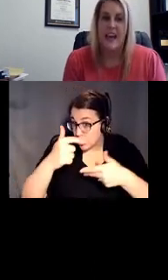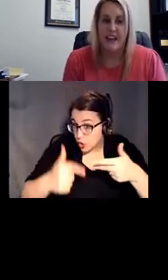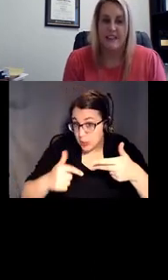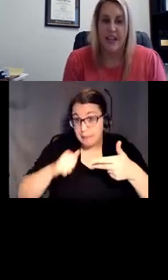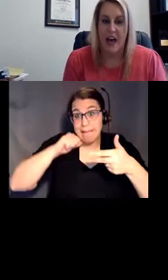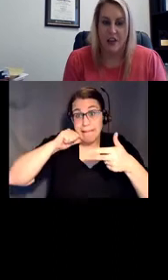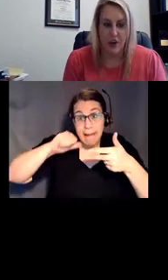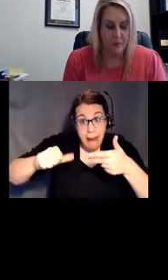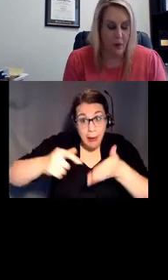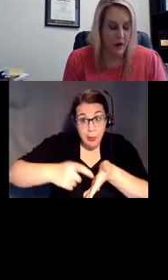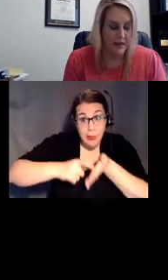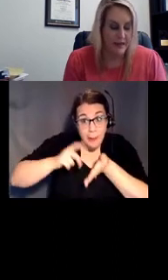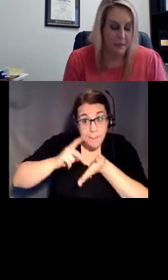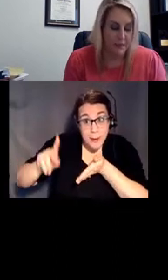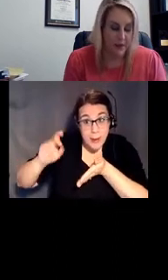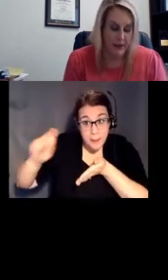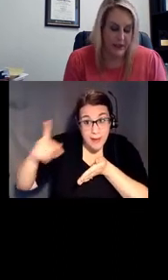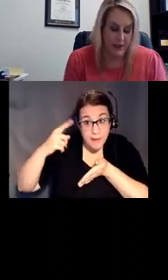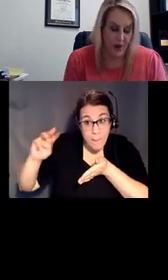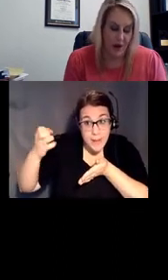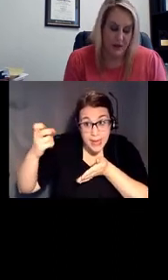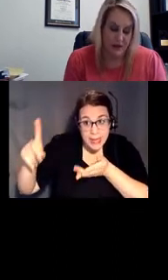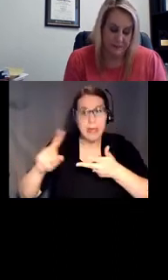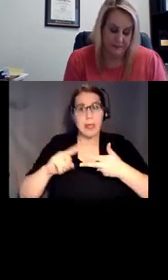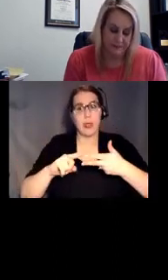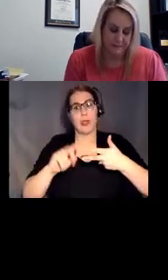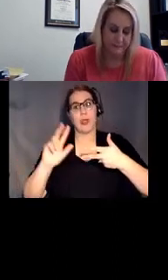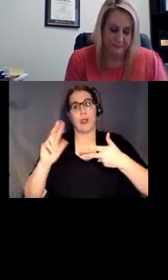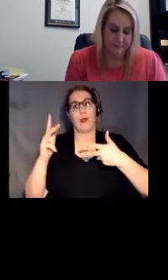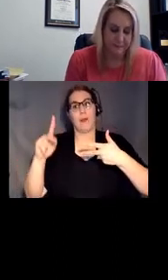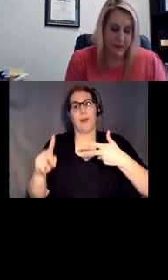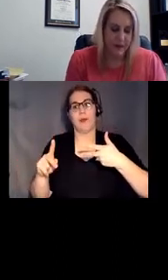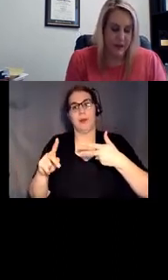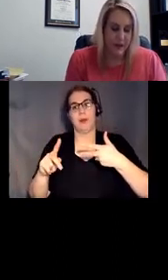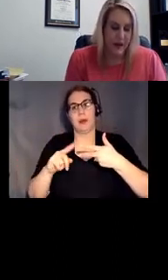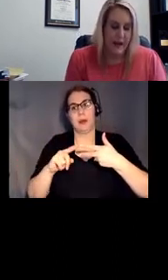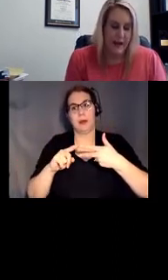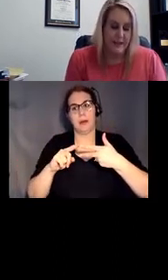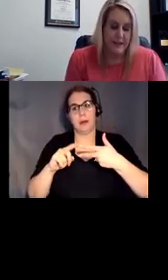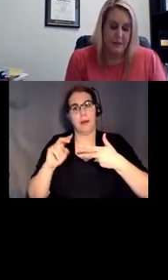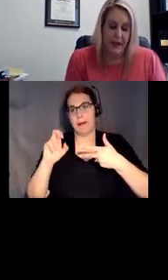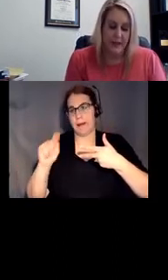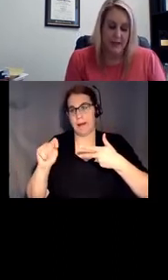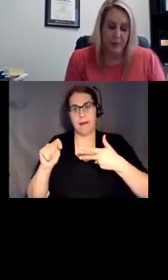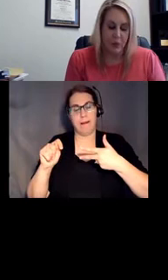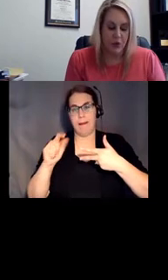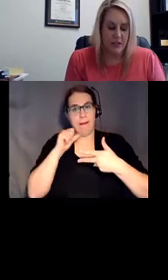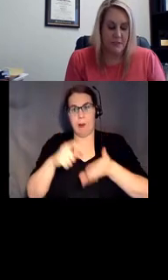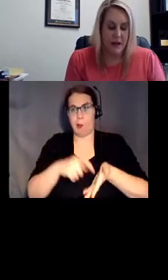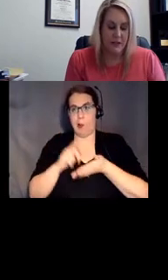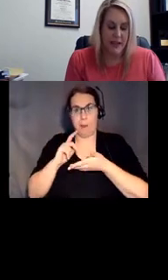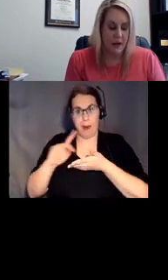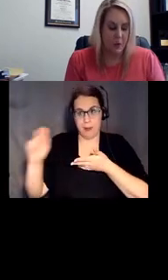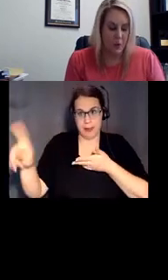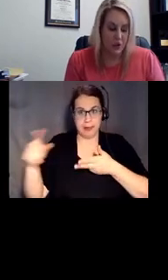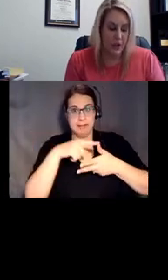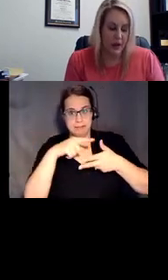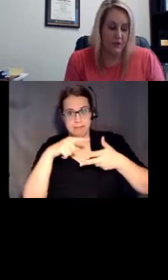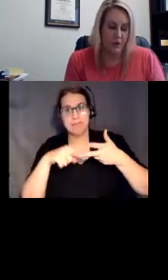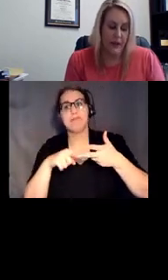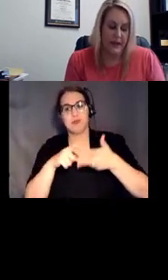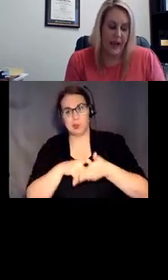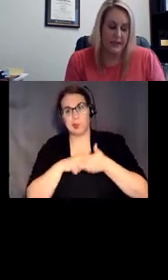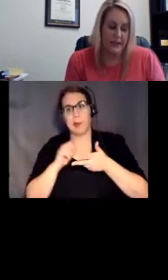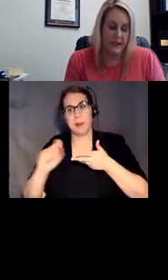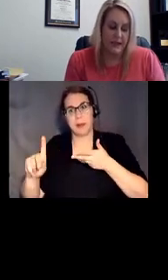payback is that third-party supplemental needs trust. In some cases, the pooled trust may retain a portion